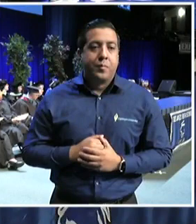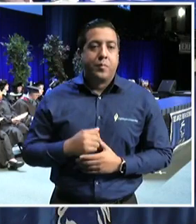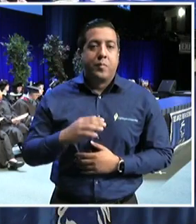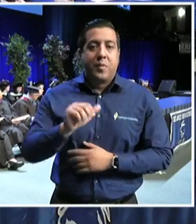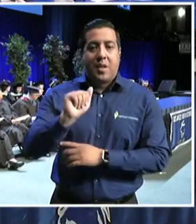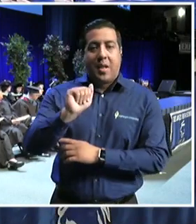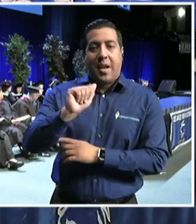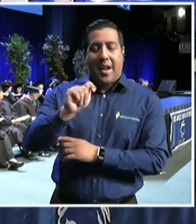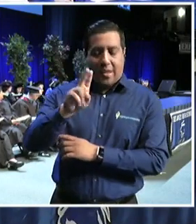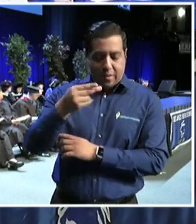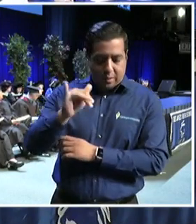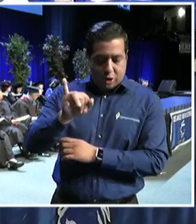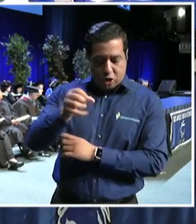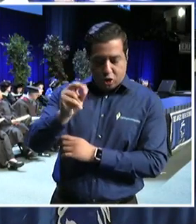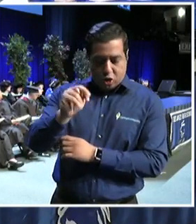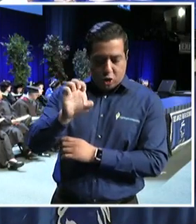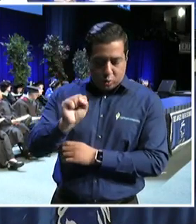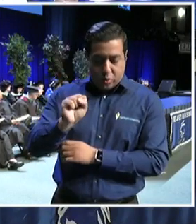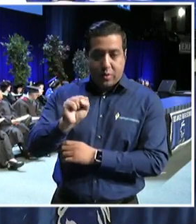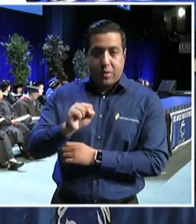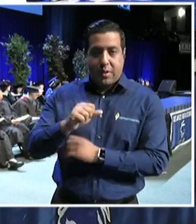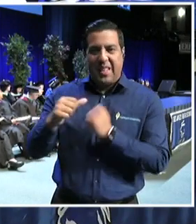Anthony Jones, associate principal.